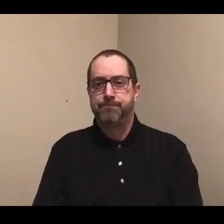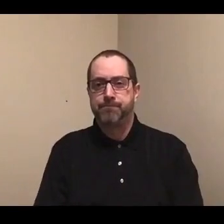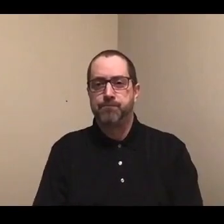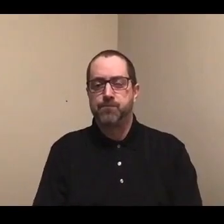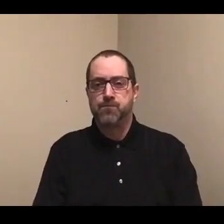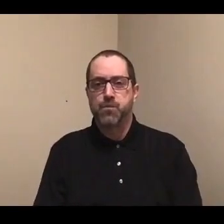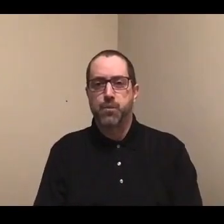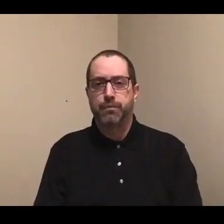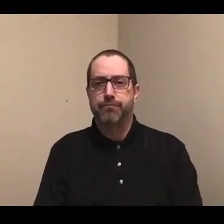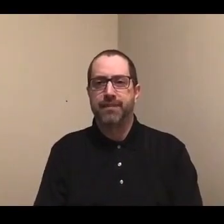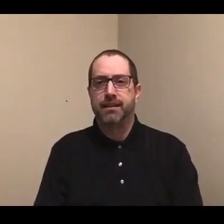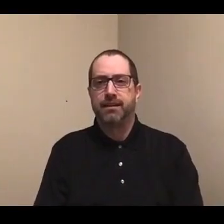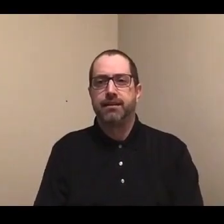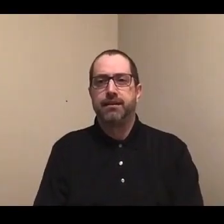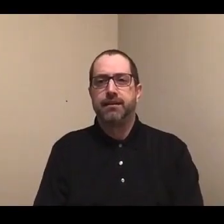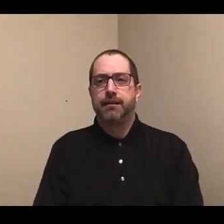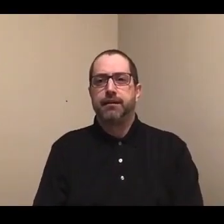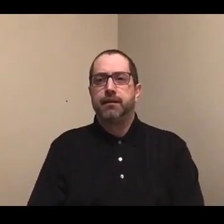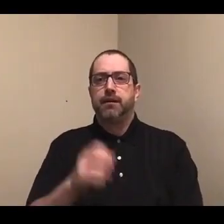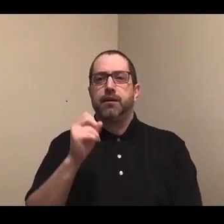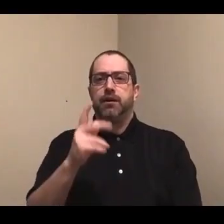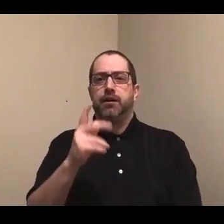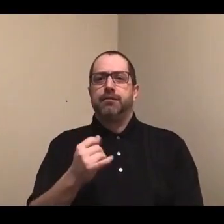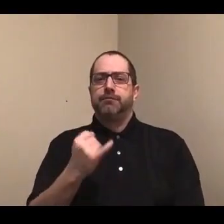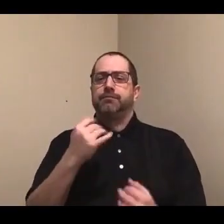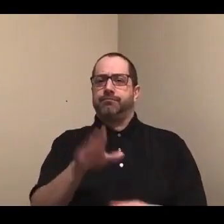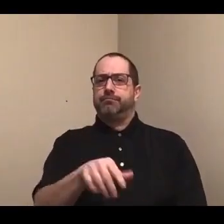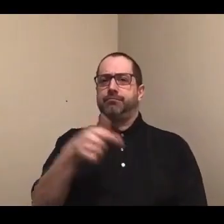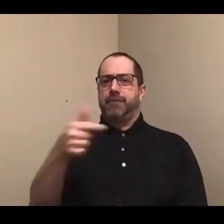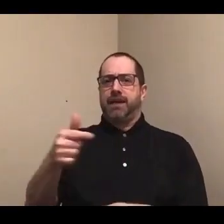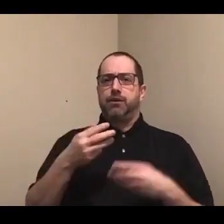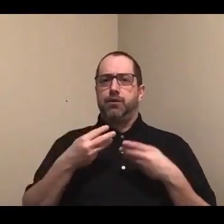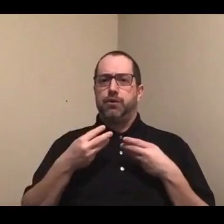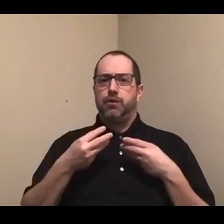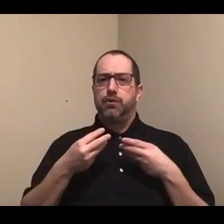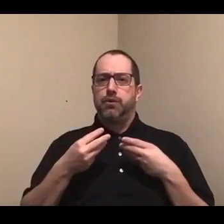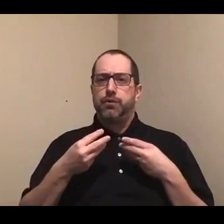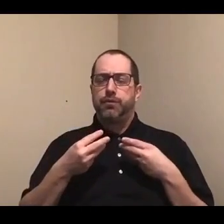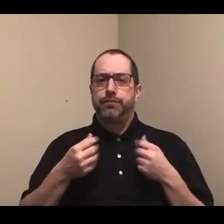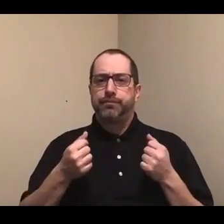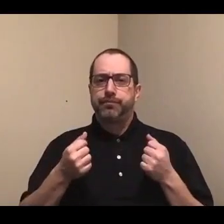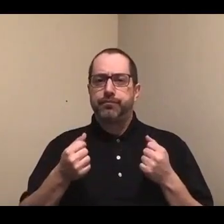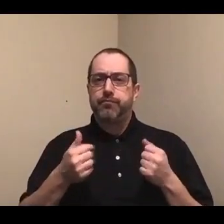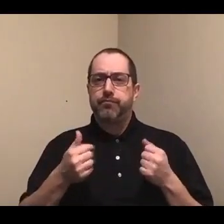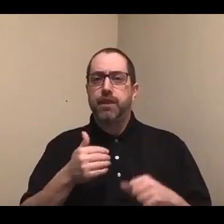Okay, with that, we'll just go back to the minister for closing comments. I just have one quick closing comment on a personal note. I